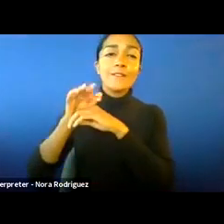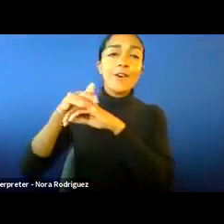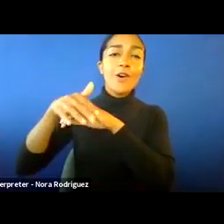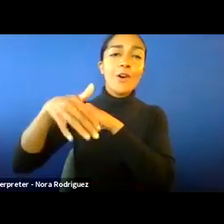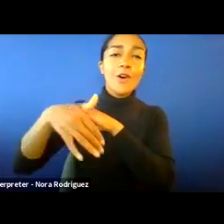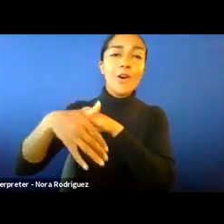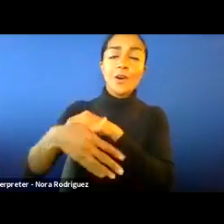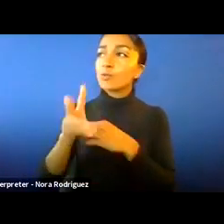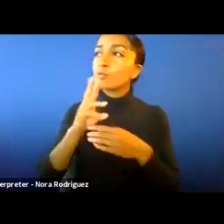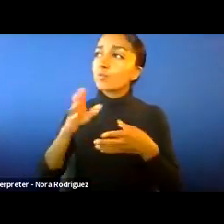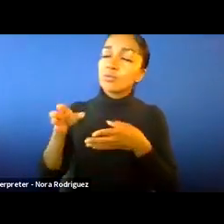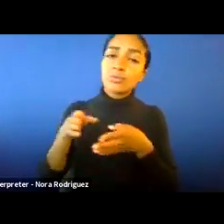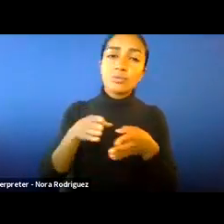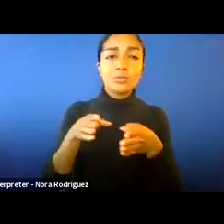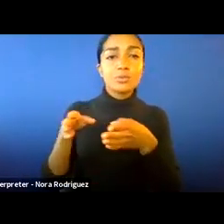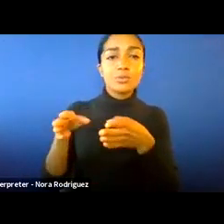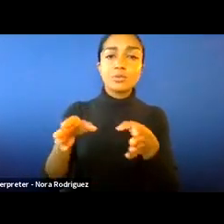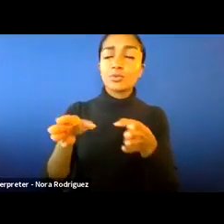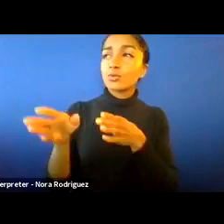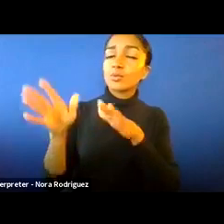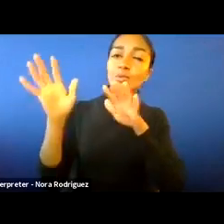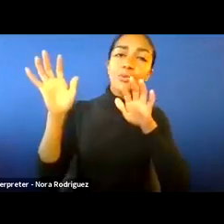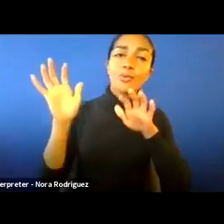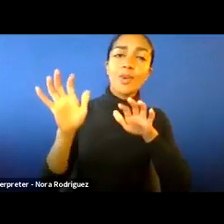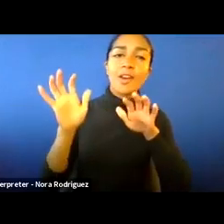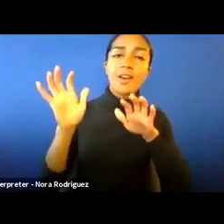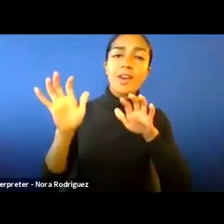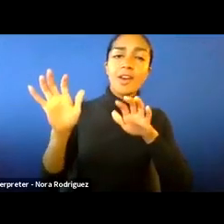rivers, for raindrops,